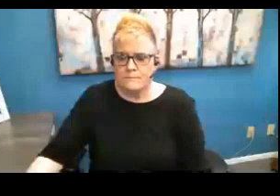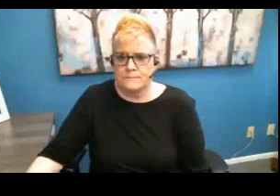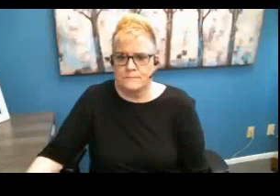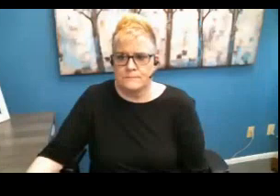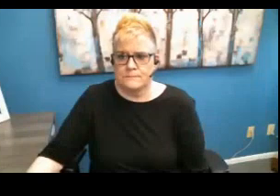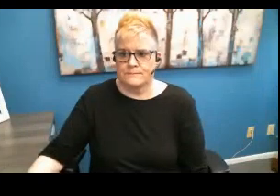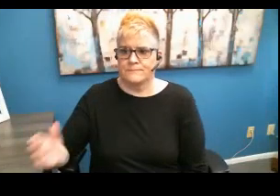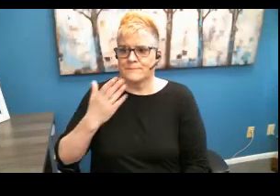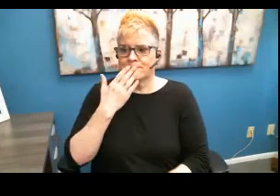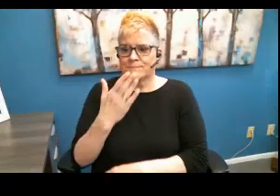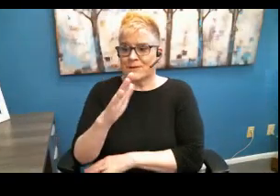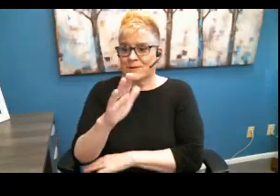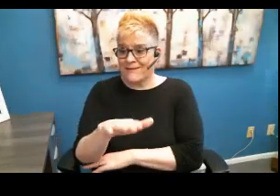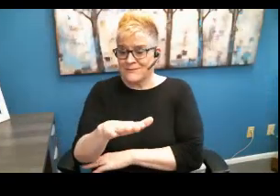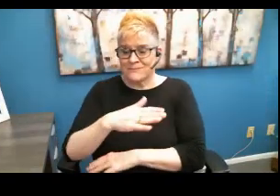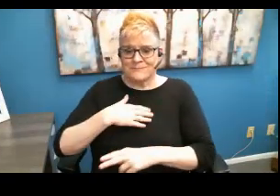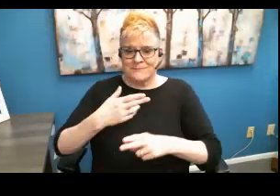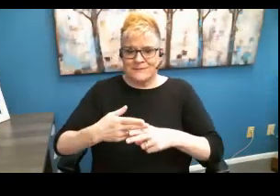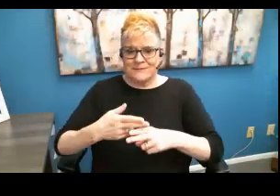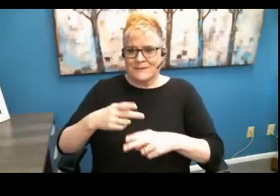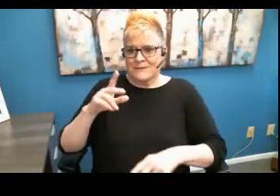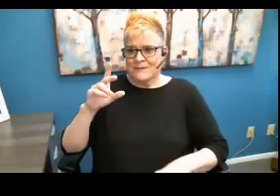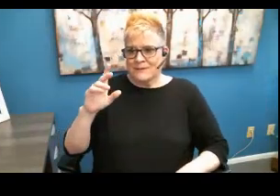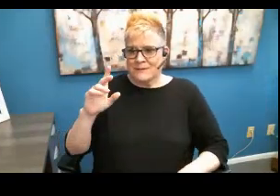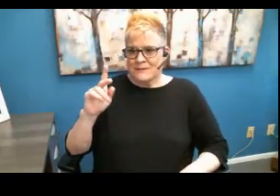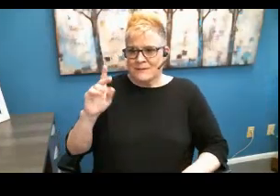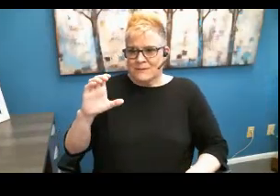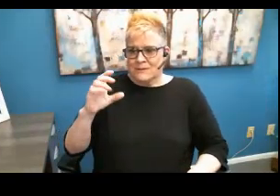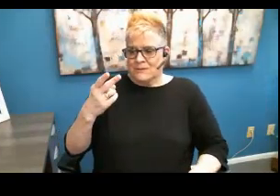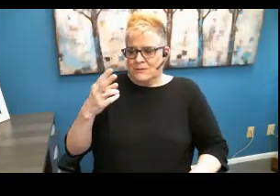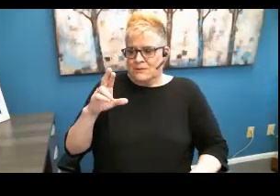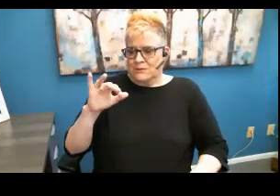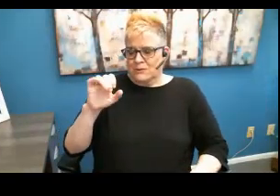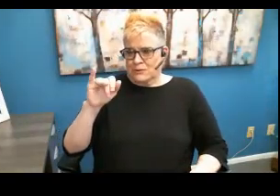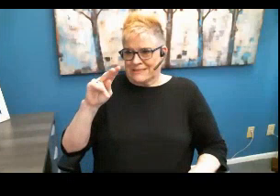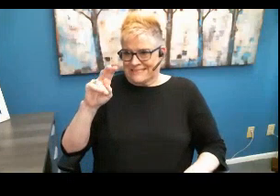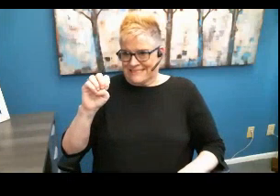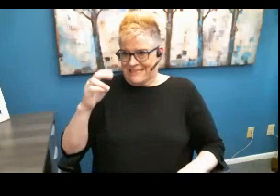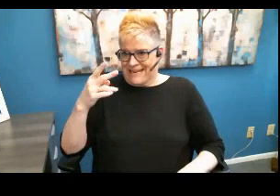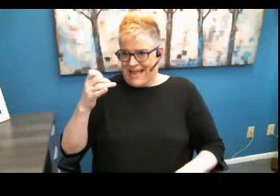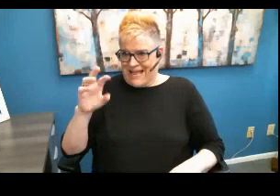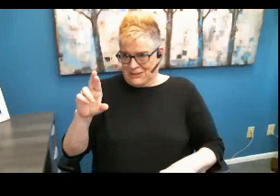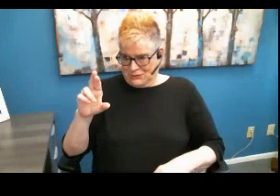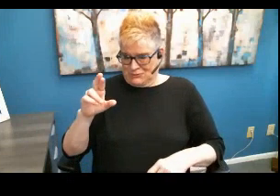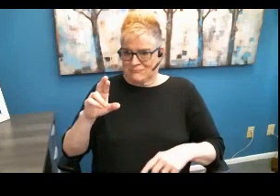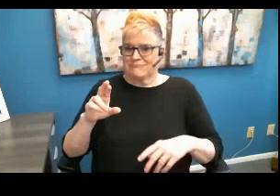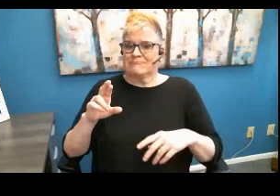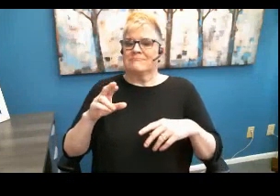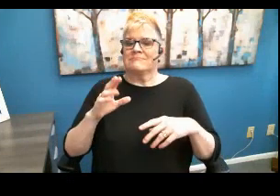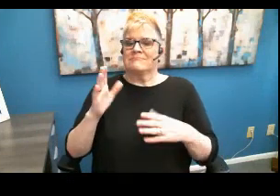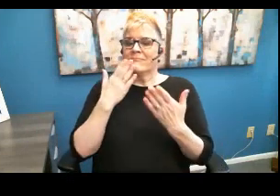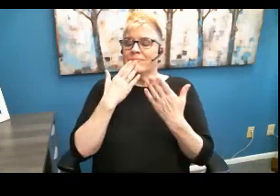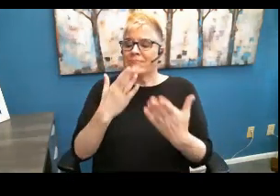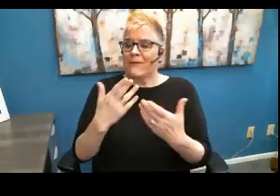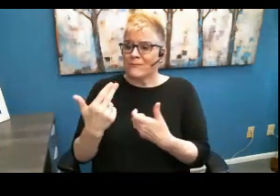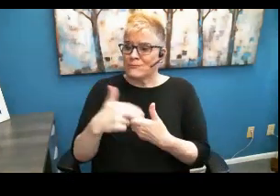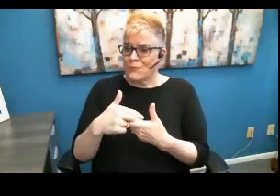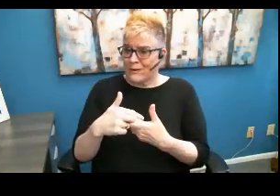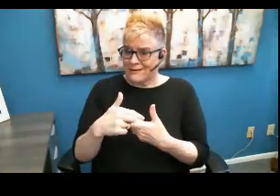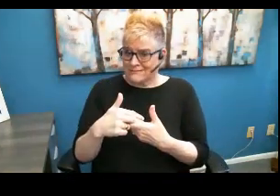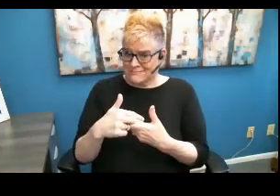Good afternoon, everybody. My name is Christine Heiser. I'm with the Pennsylvania Department of Human Services. Thanks so much for joining us for this webinar. We